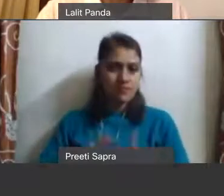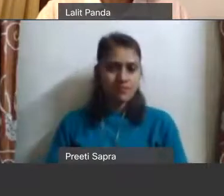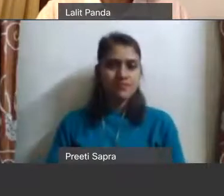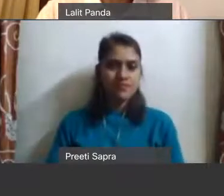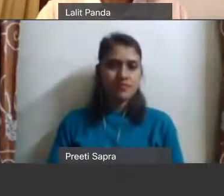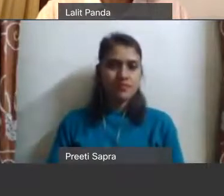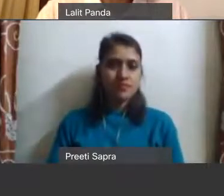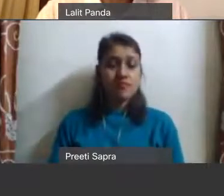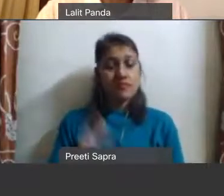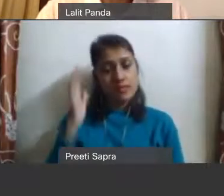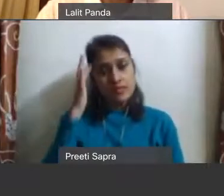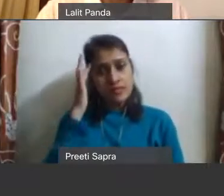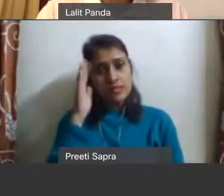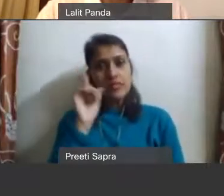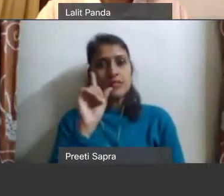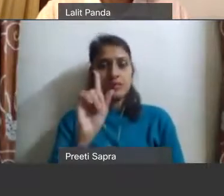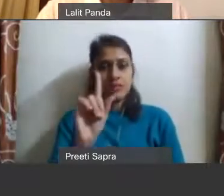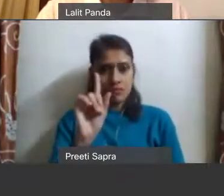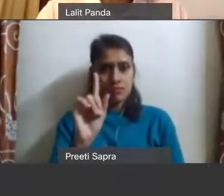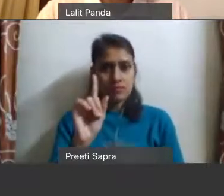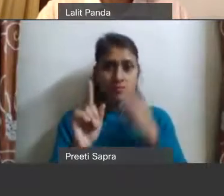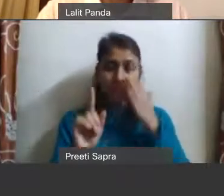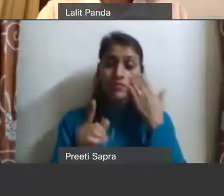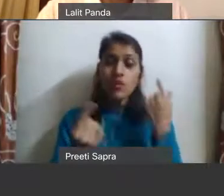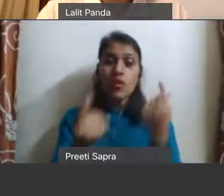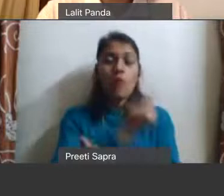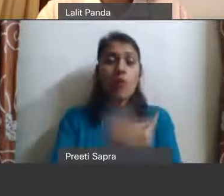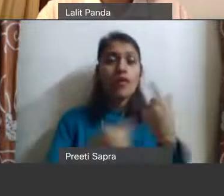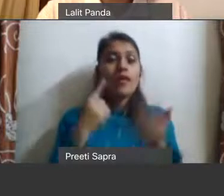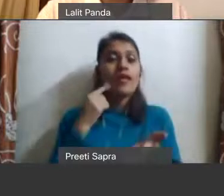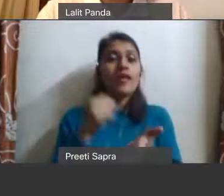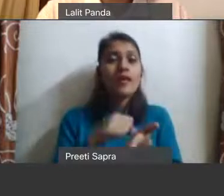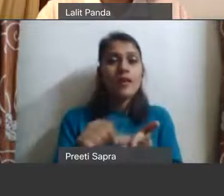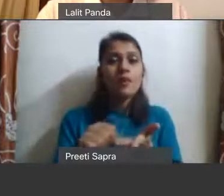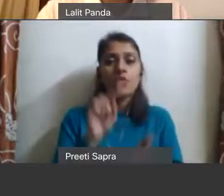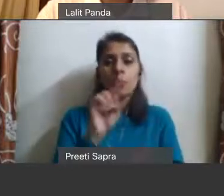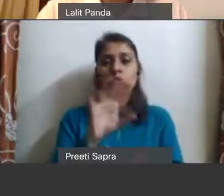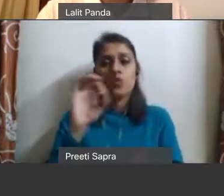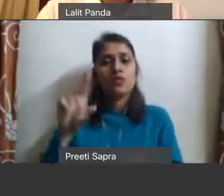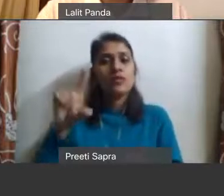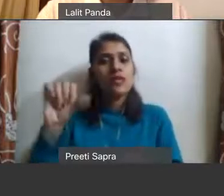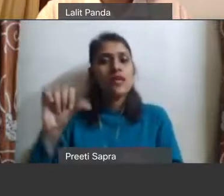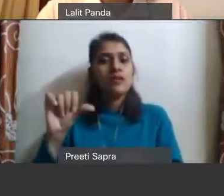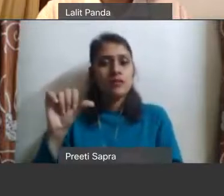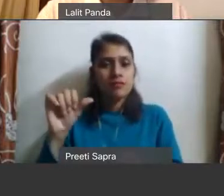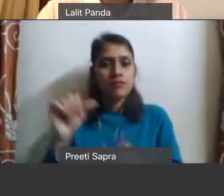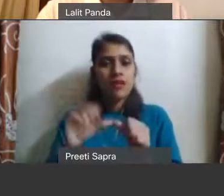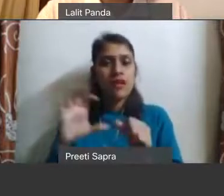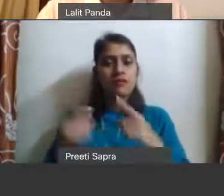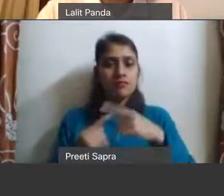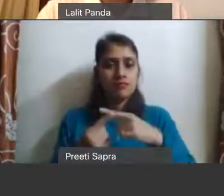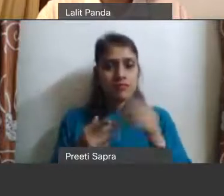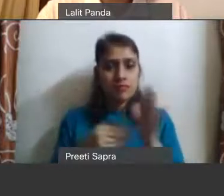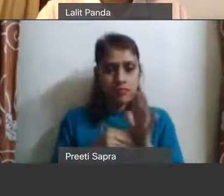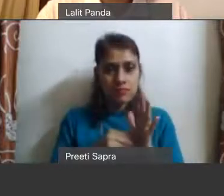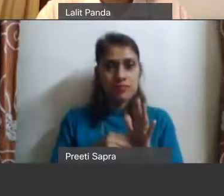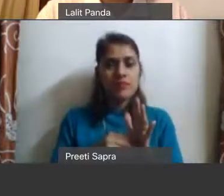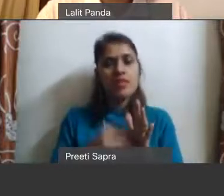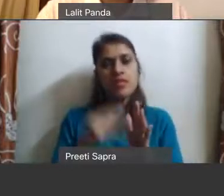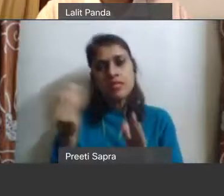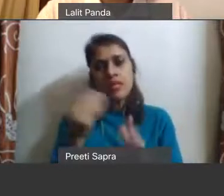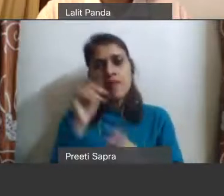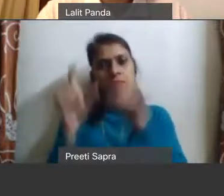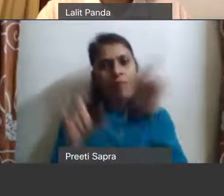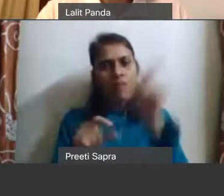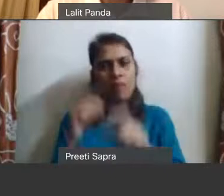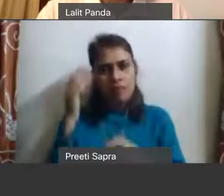fear that's what the implication, political implication of the 2019 Citizenship Amendment Act is, that certain people are understood to be